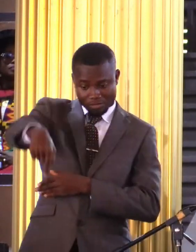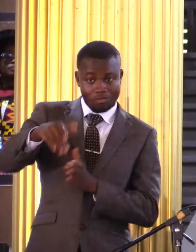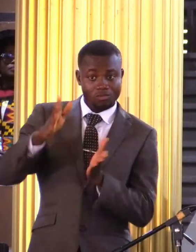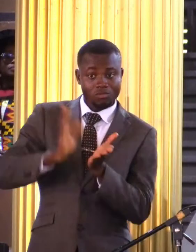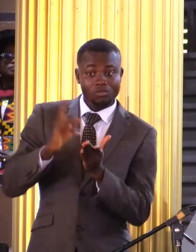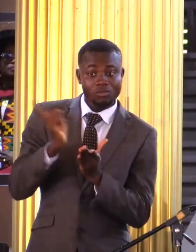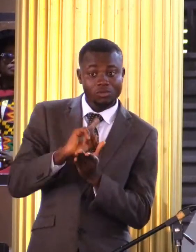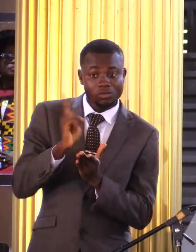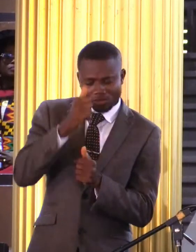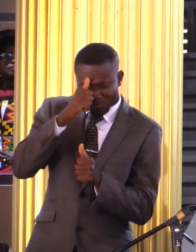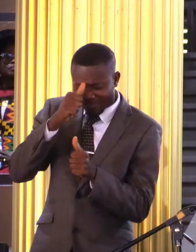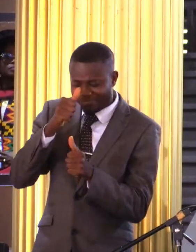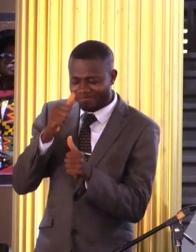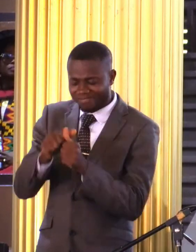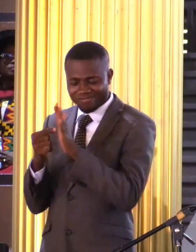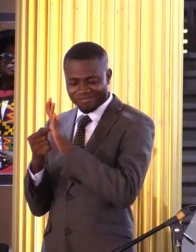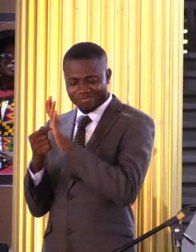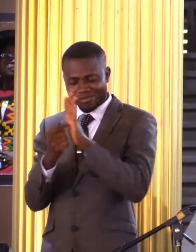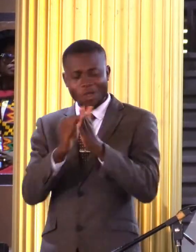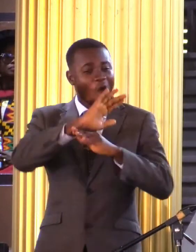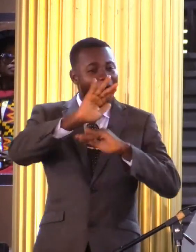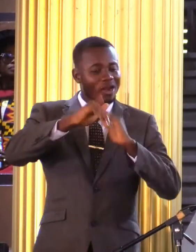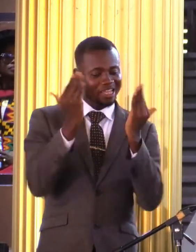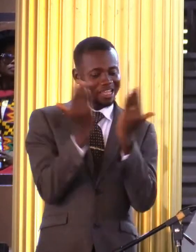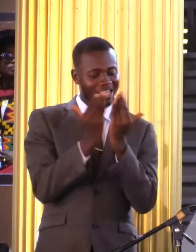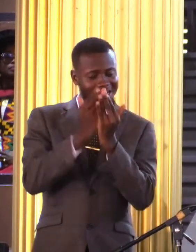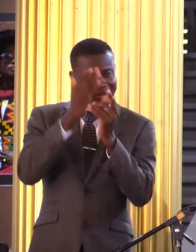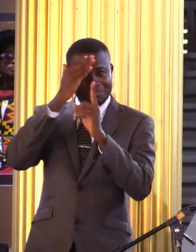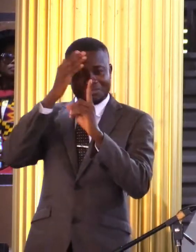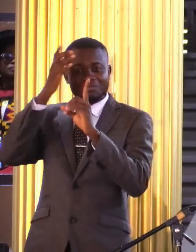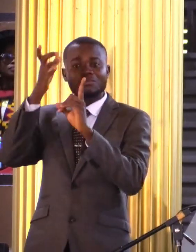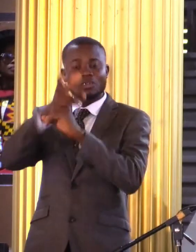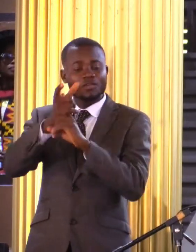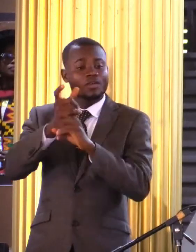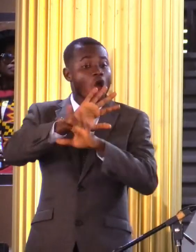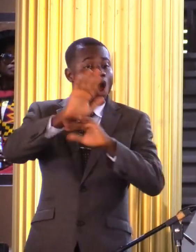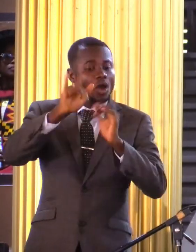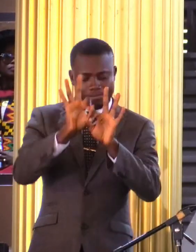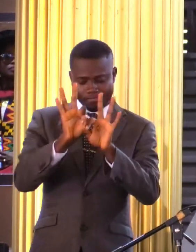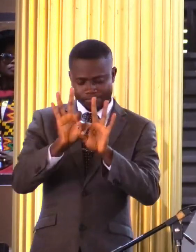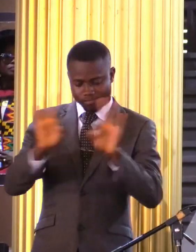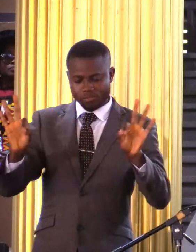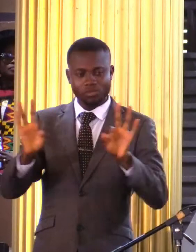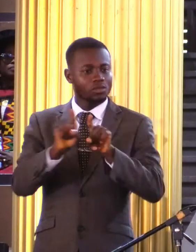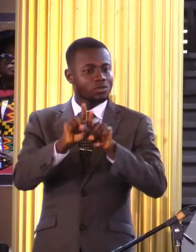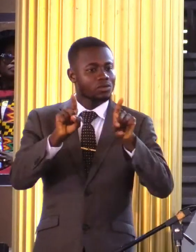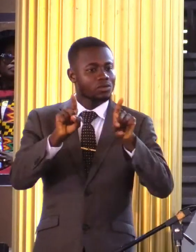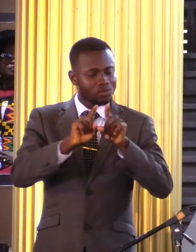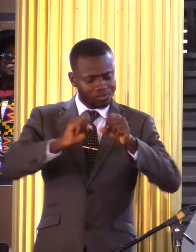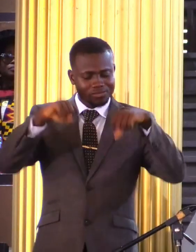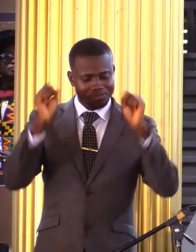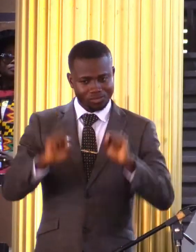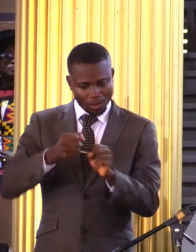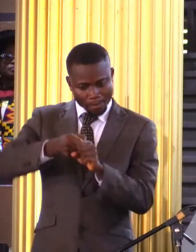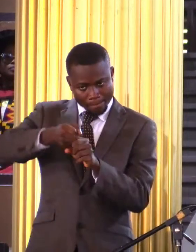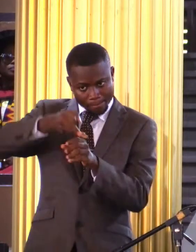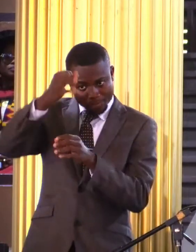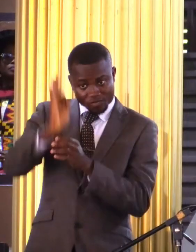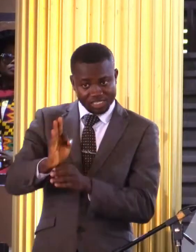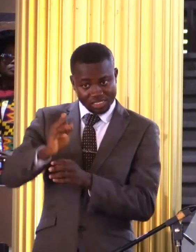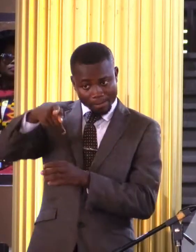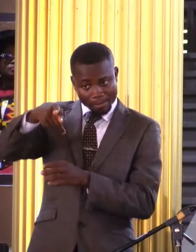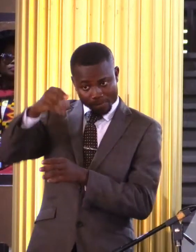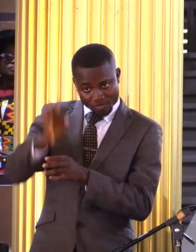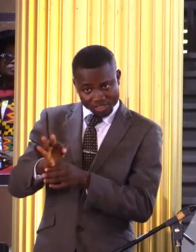and to showcase the academic achievements of its faculty, and also enables professors to share